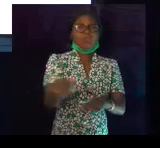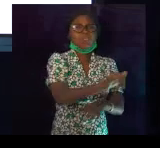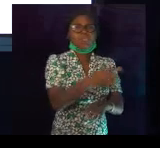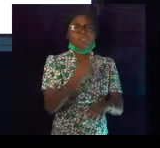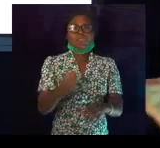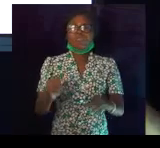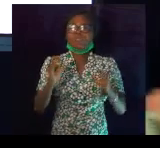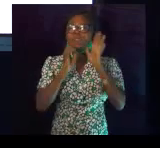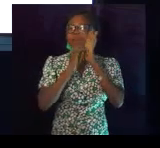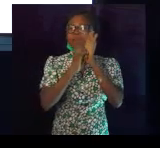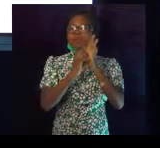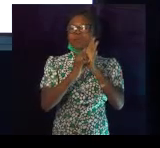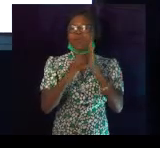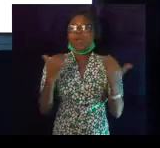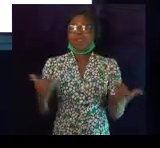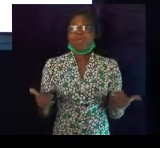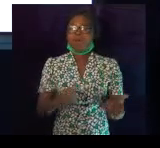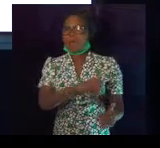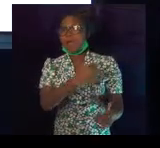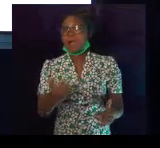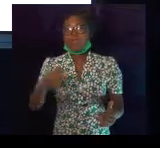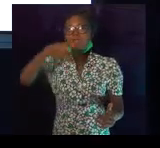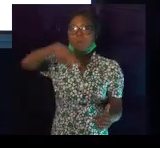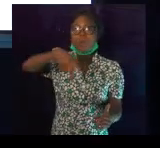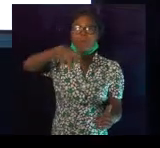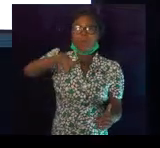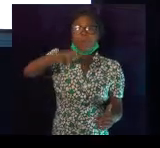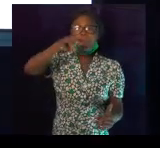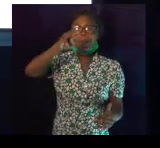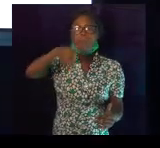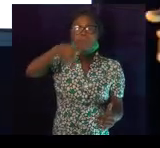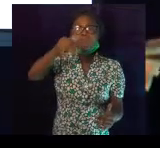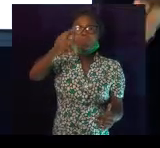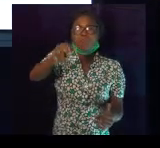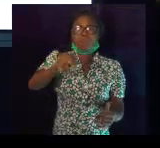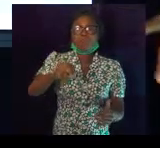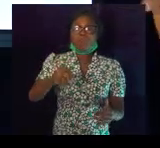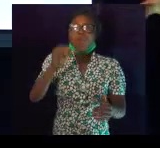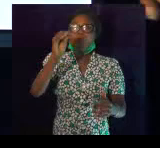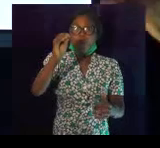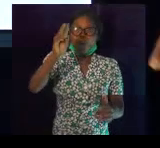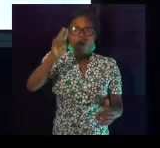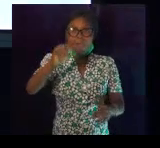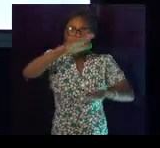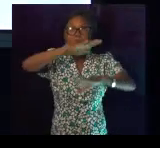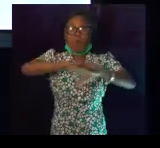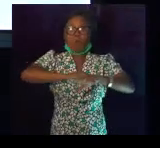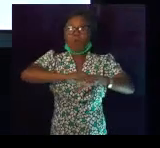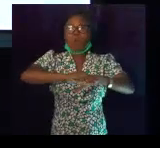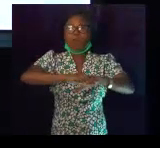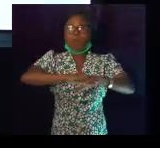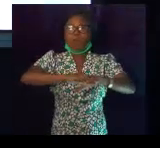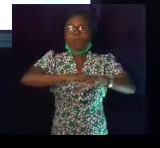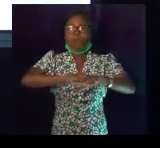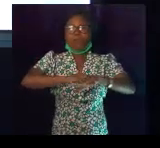are examples. Now another preposition, on, O-N,